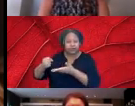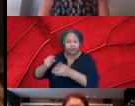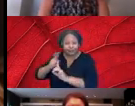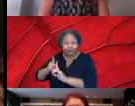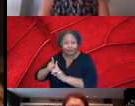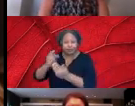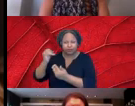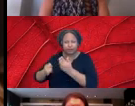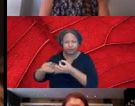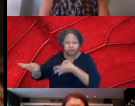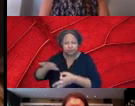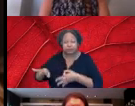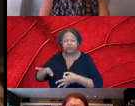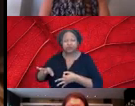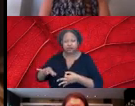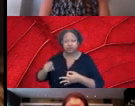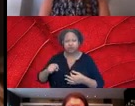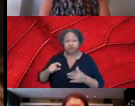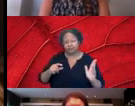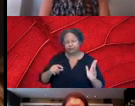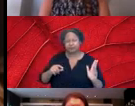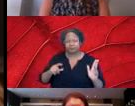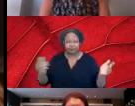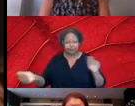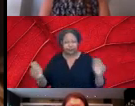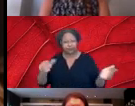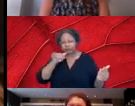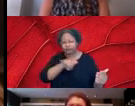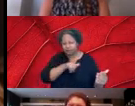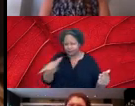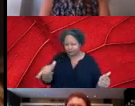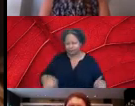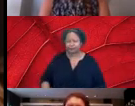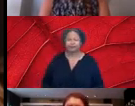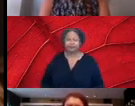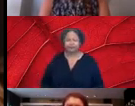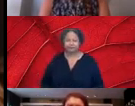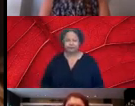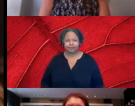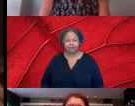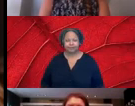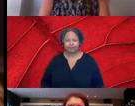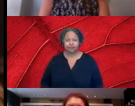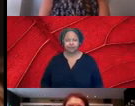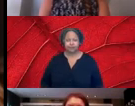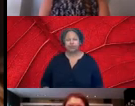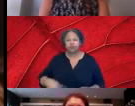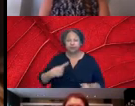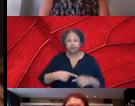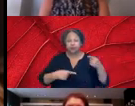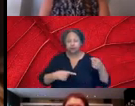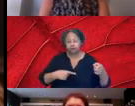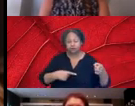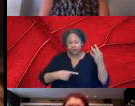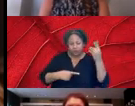different lenses, and you're also thinking about impact of